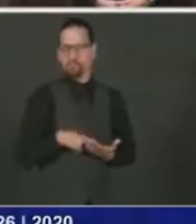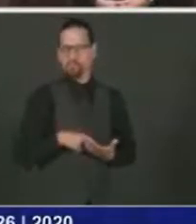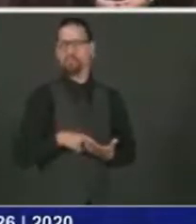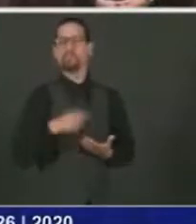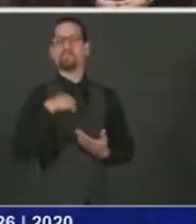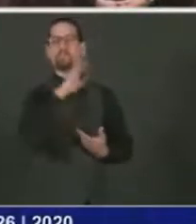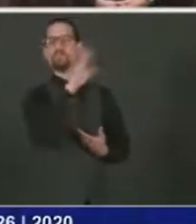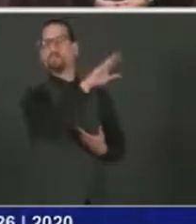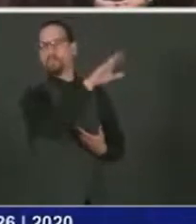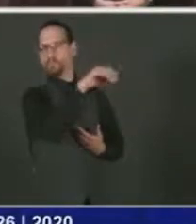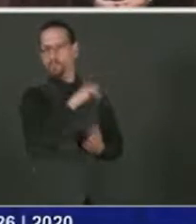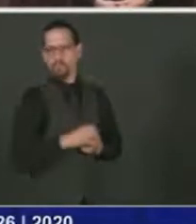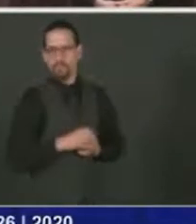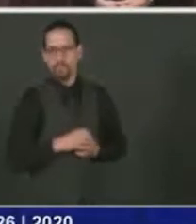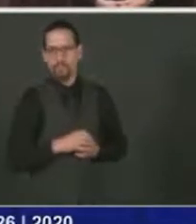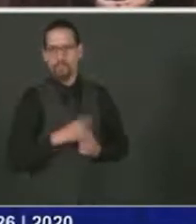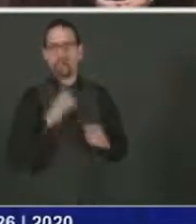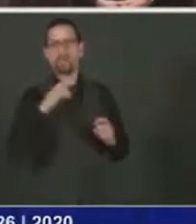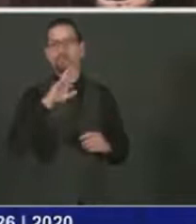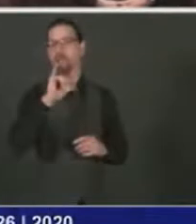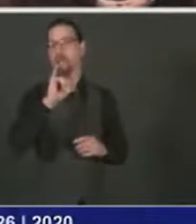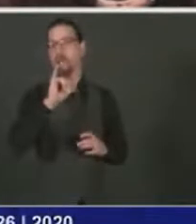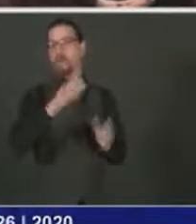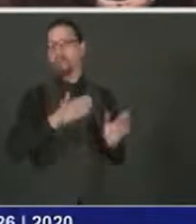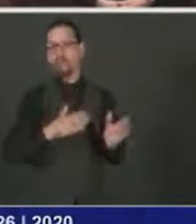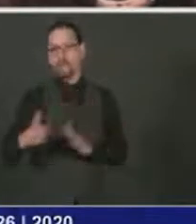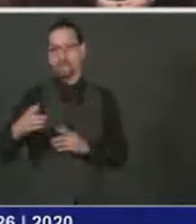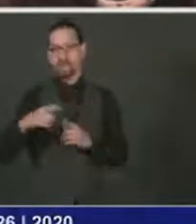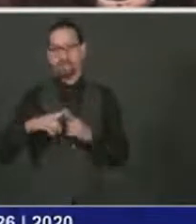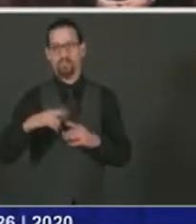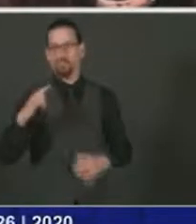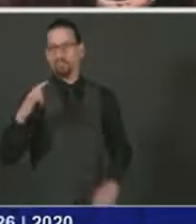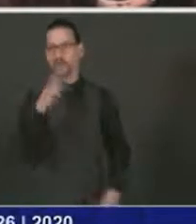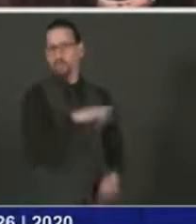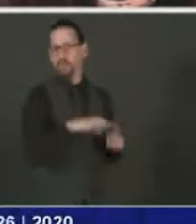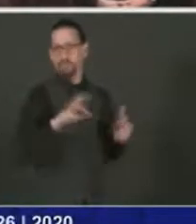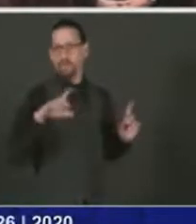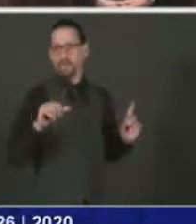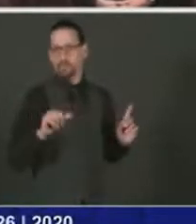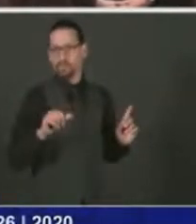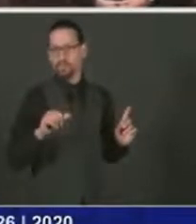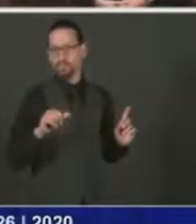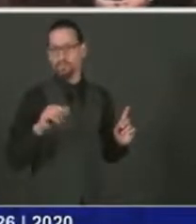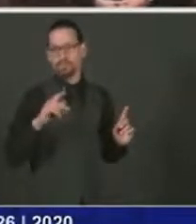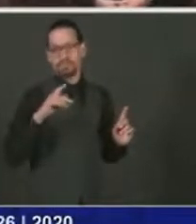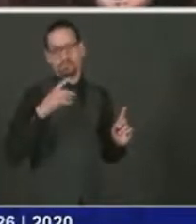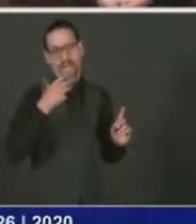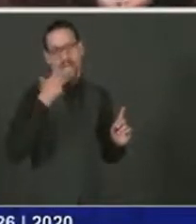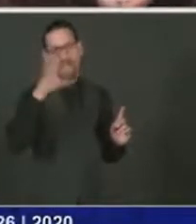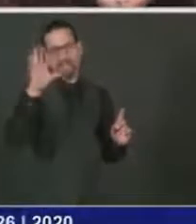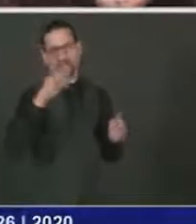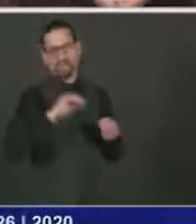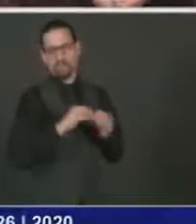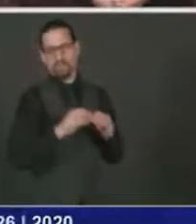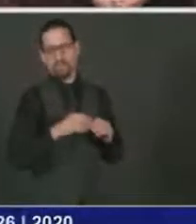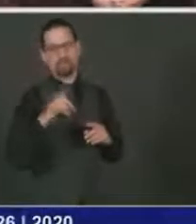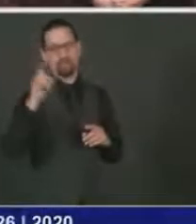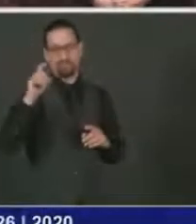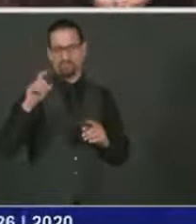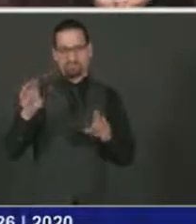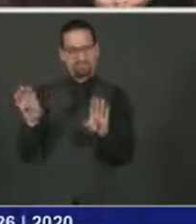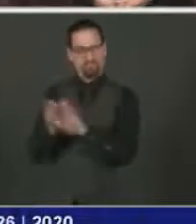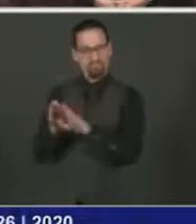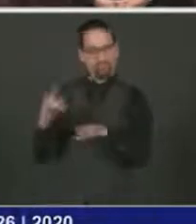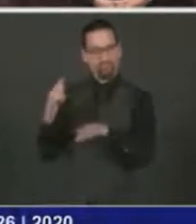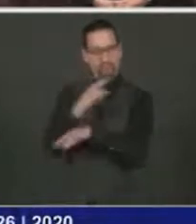to travel to Florida, one of the hotspot states, call it off? Are they at risk of a quarantine? I know it's tough, but are they at risk of a quarantine on